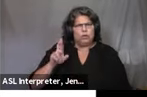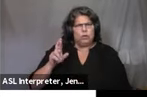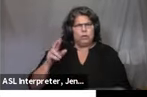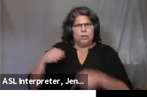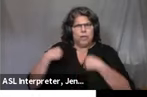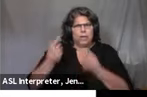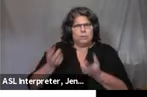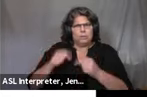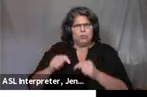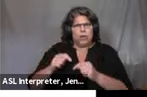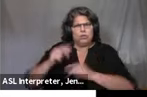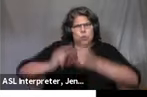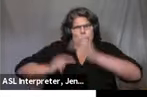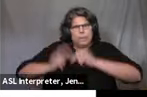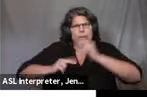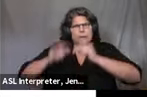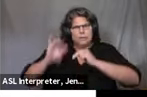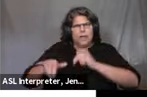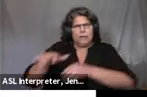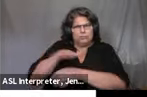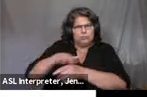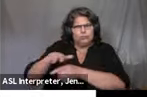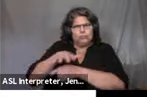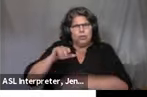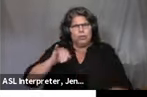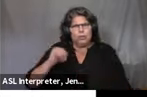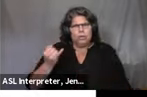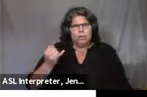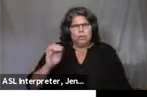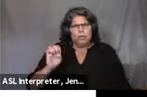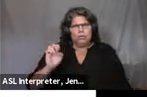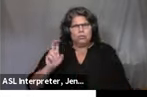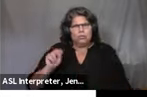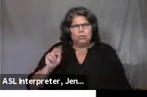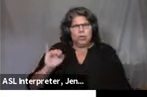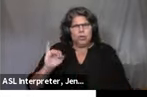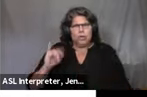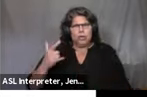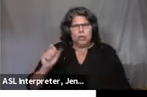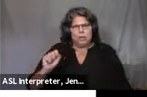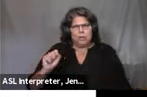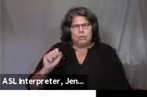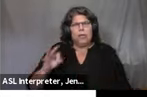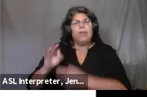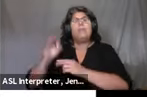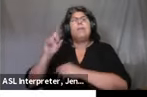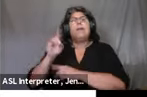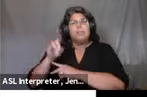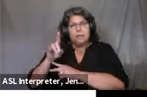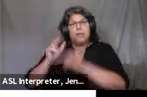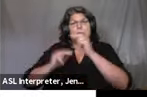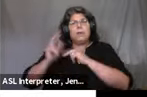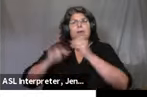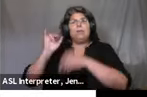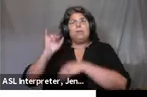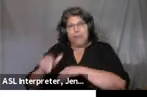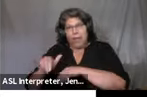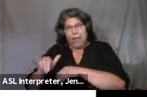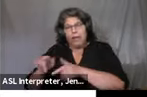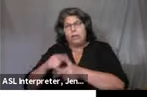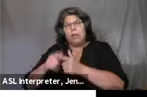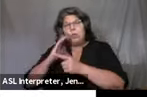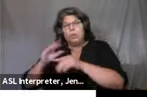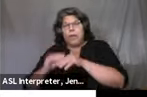Jennings Crossing built. And if it were built, would that have any impact upon the study and